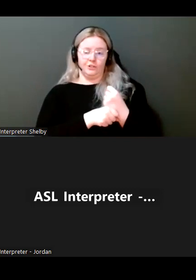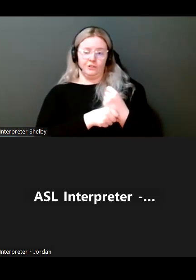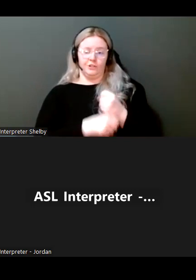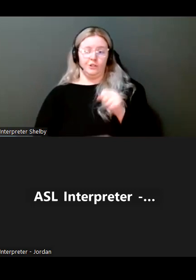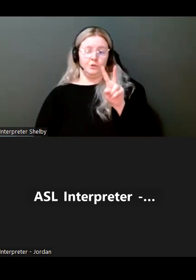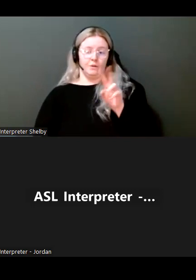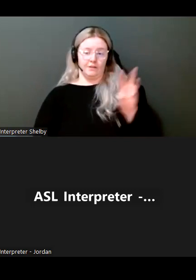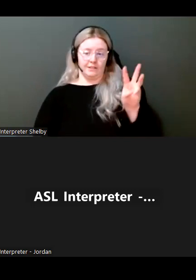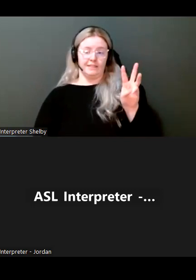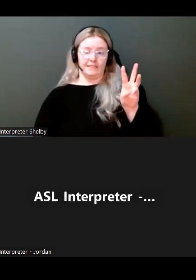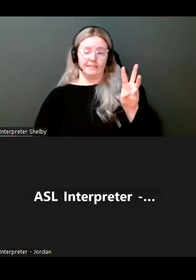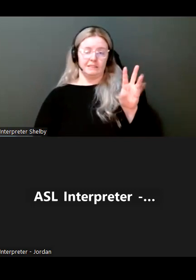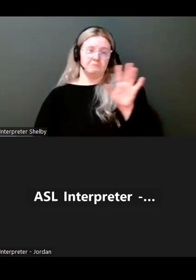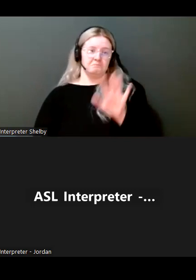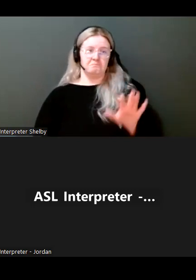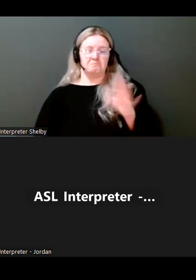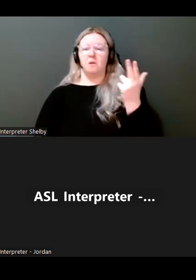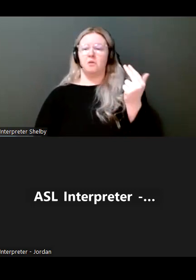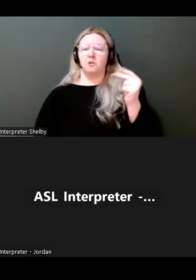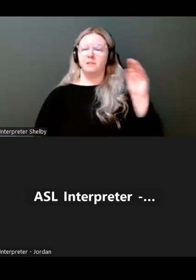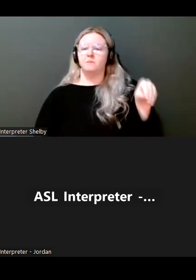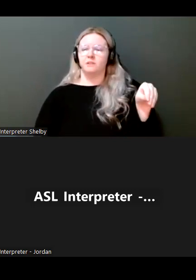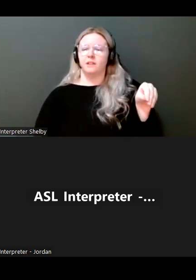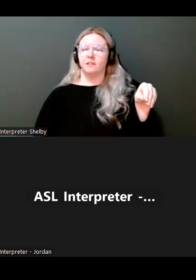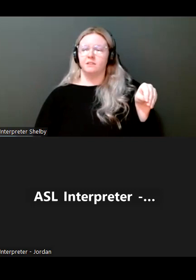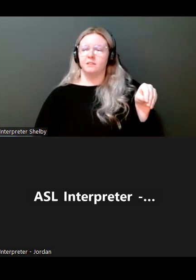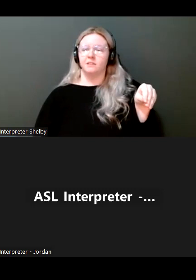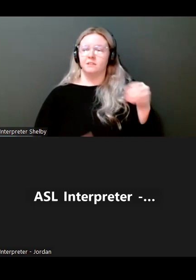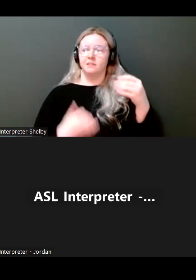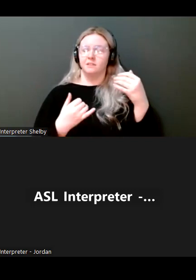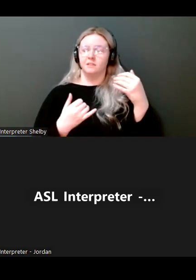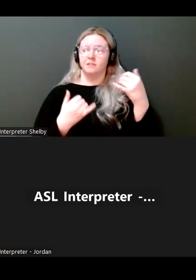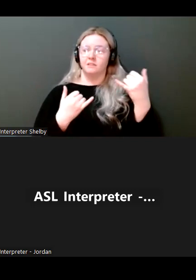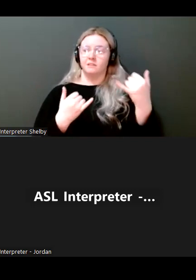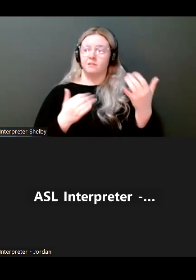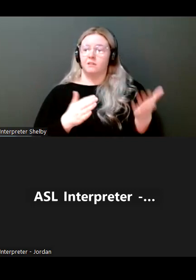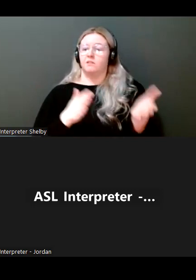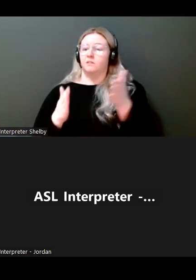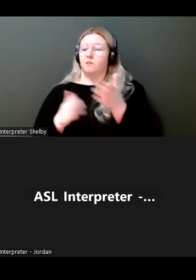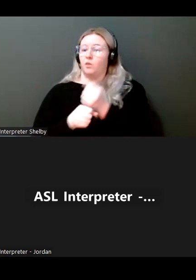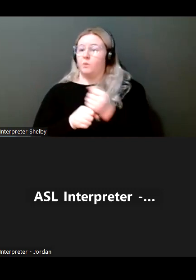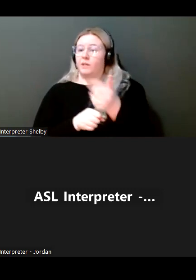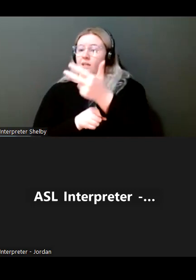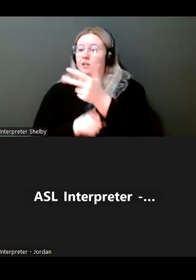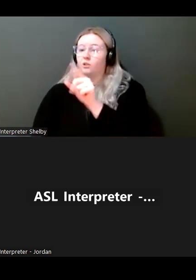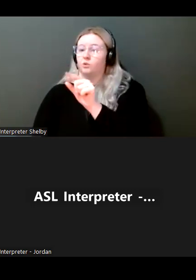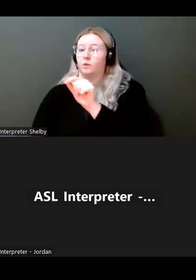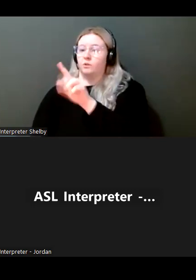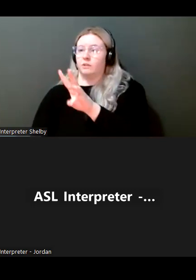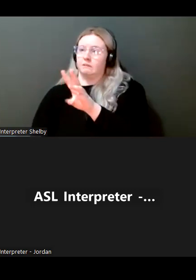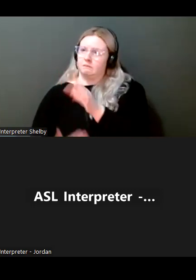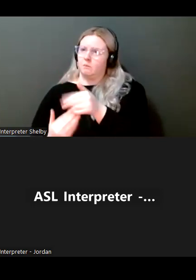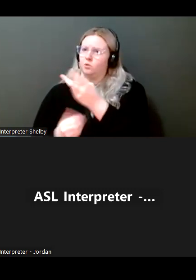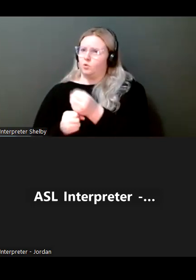2006 was about 13%. By 2026, so just 3 years from now, or closer to 2 years from